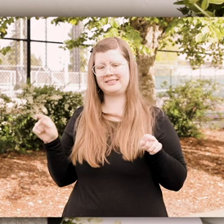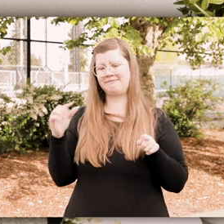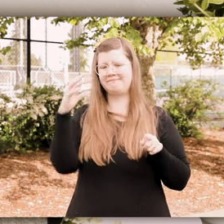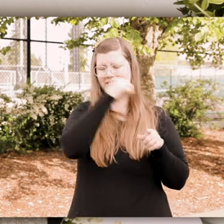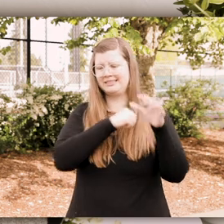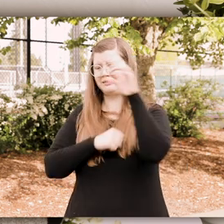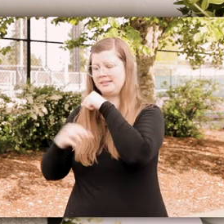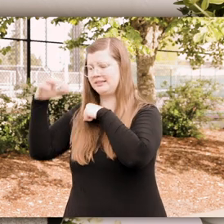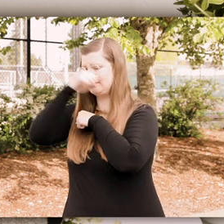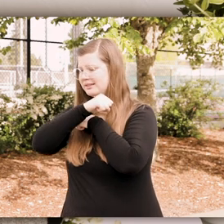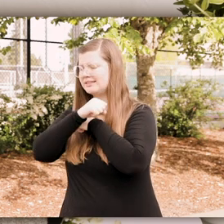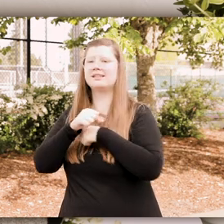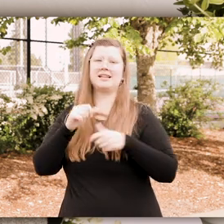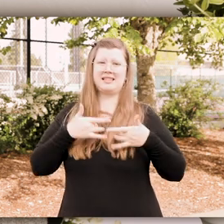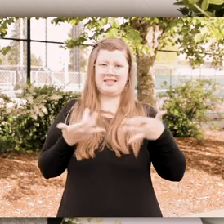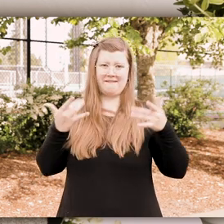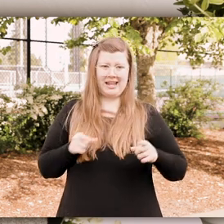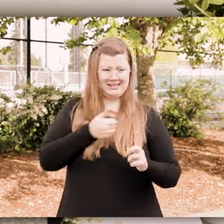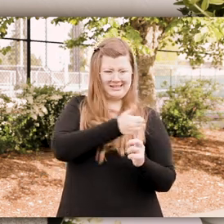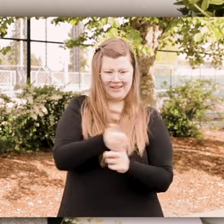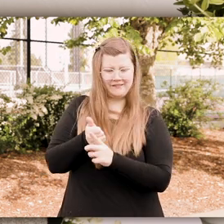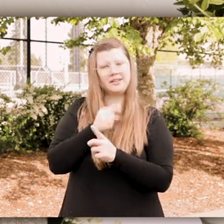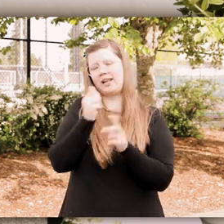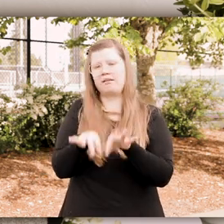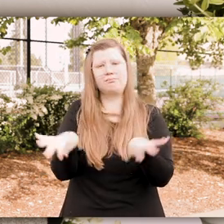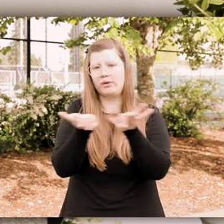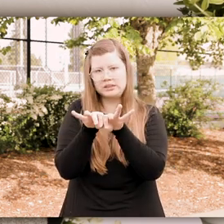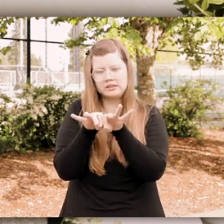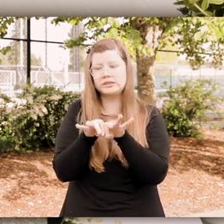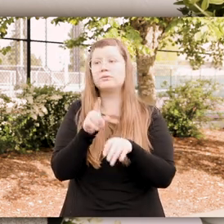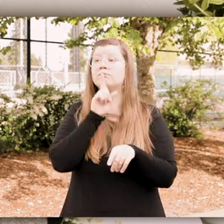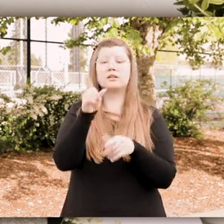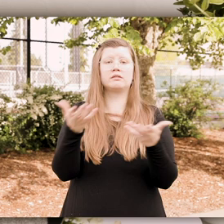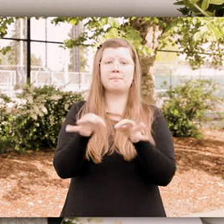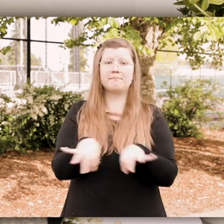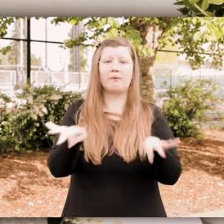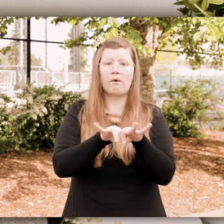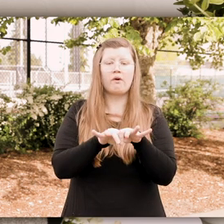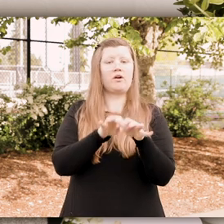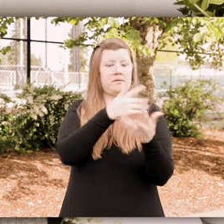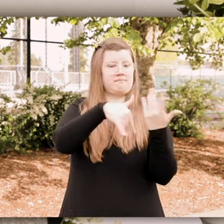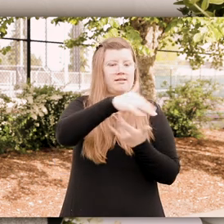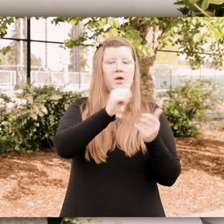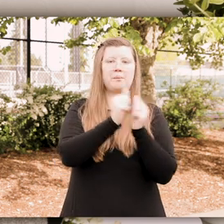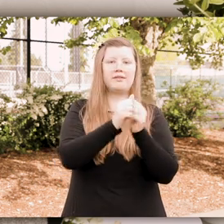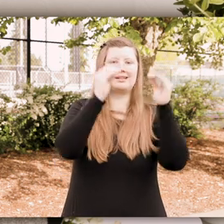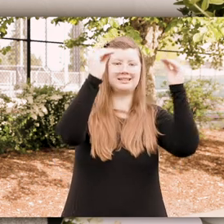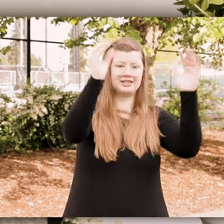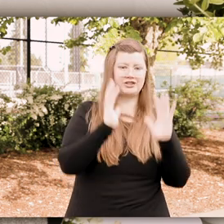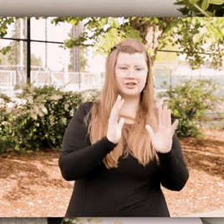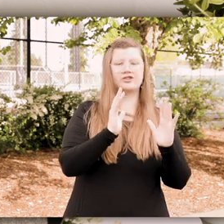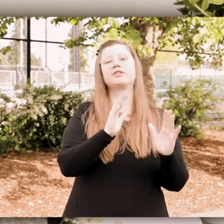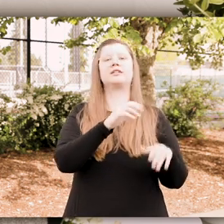to me. The real importance in celebrating our year revolved solely around being with the classmates, teachers, and advisors that had been a part of